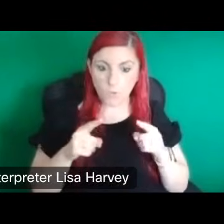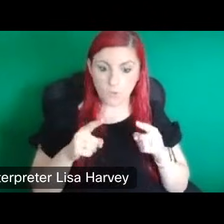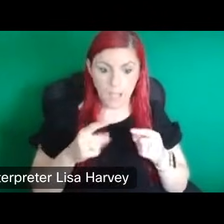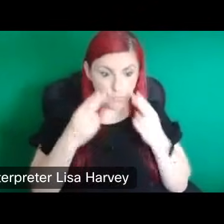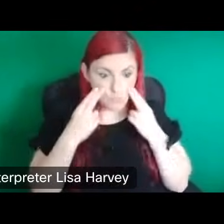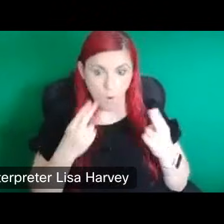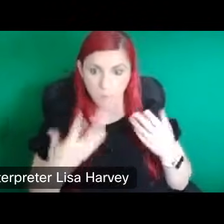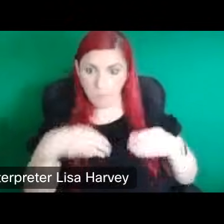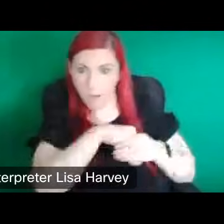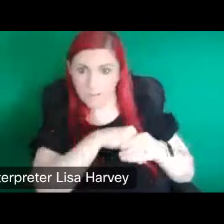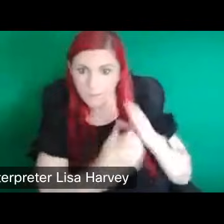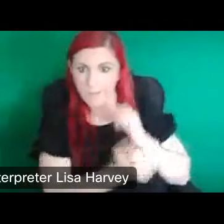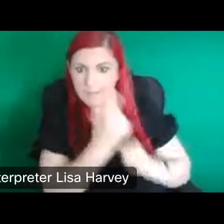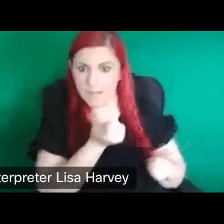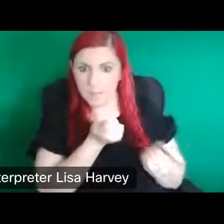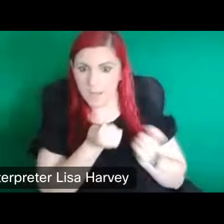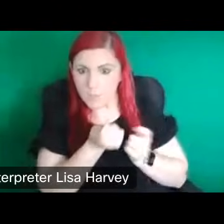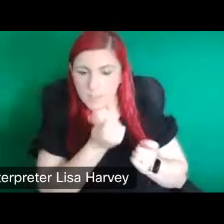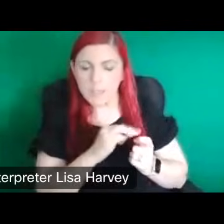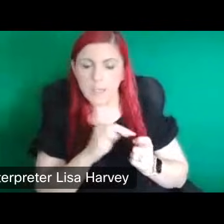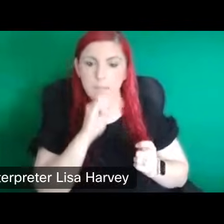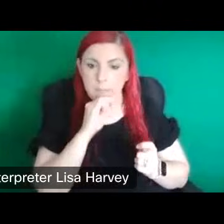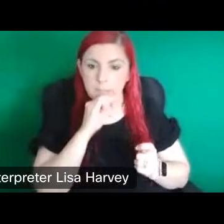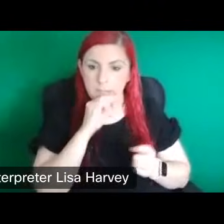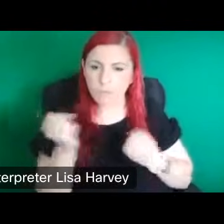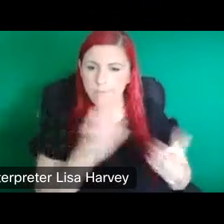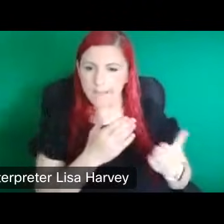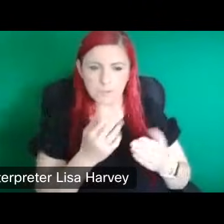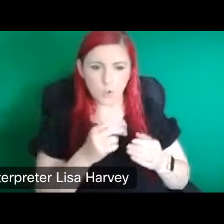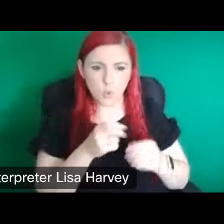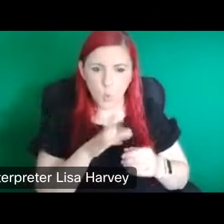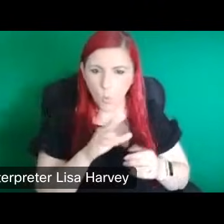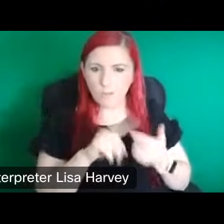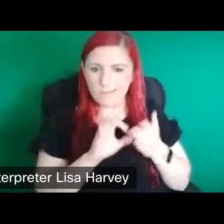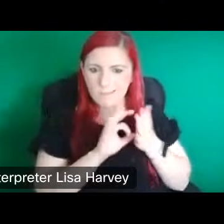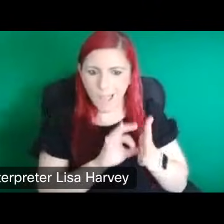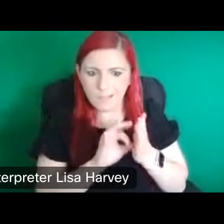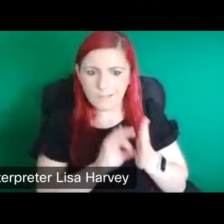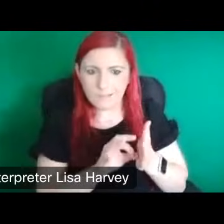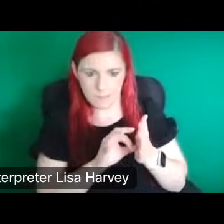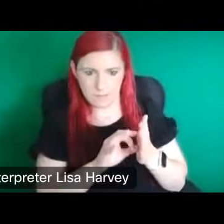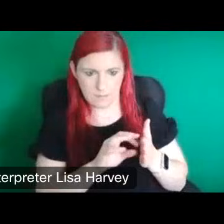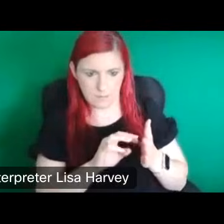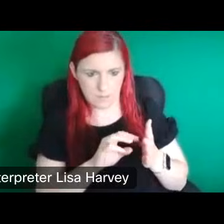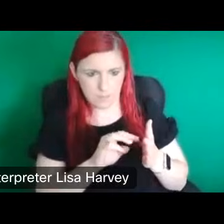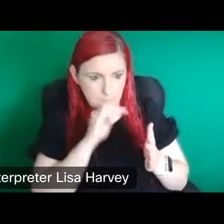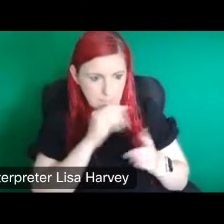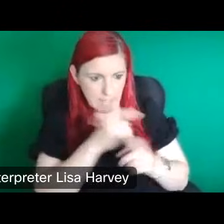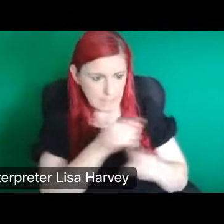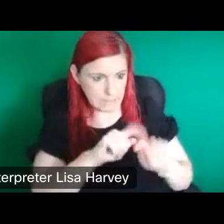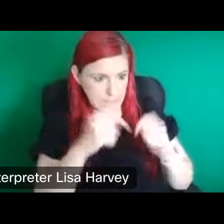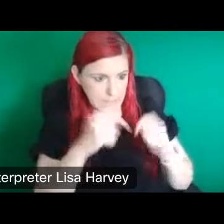incident management. From designing tools and guidance to building capacity through training, our team enables